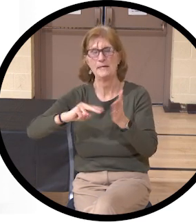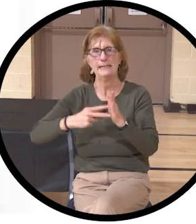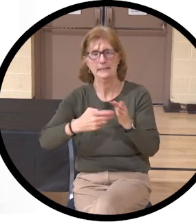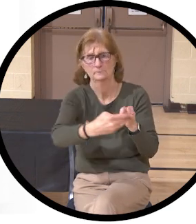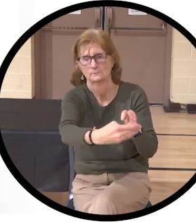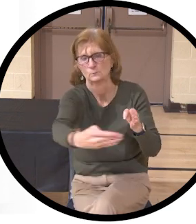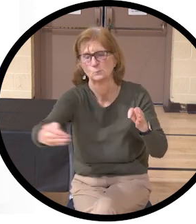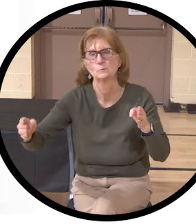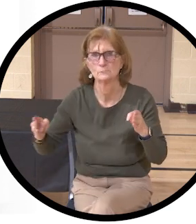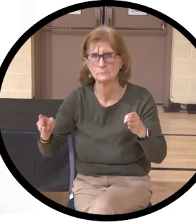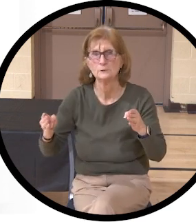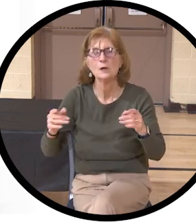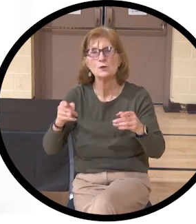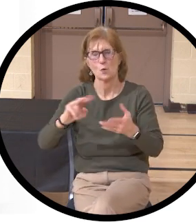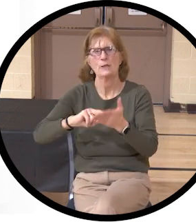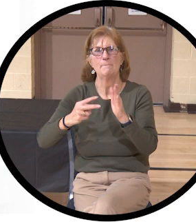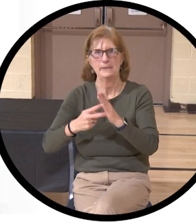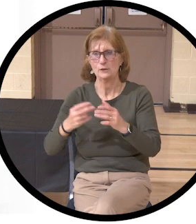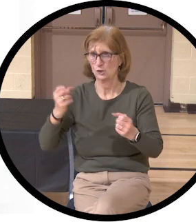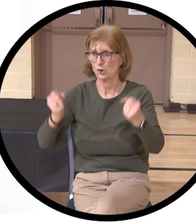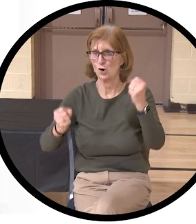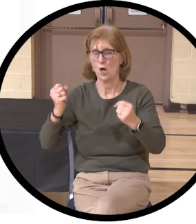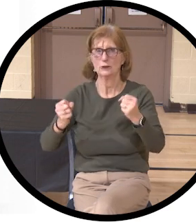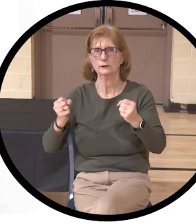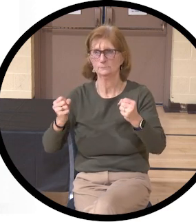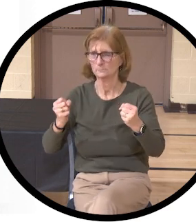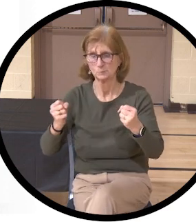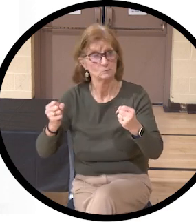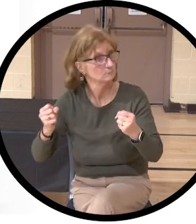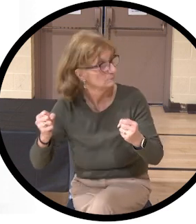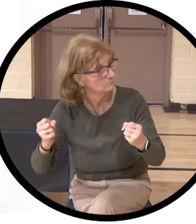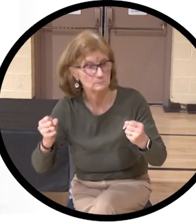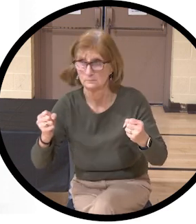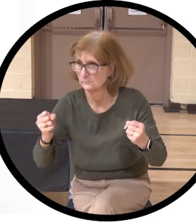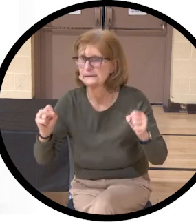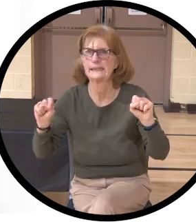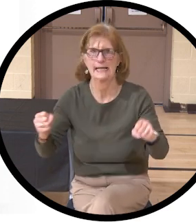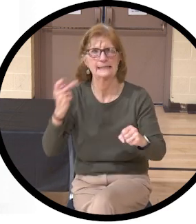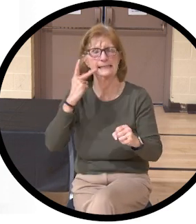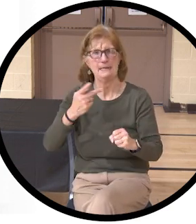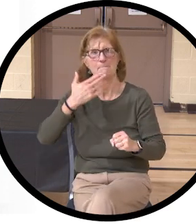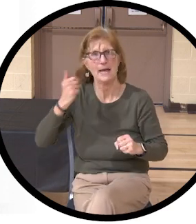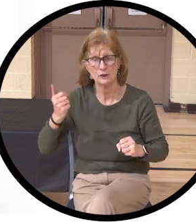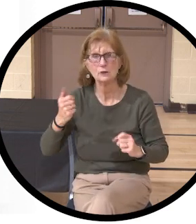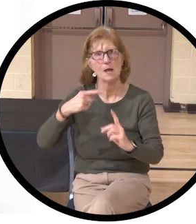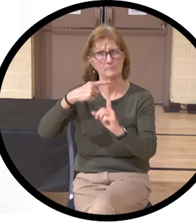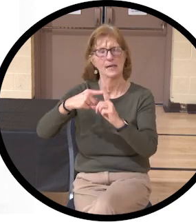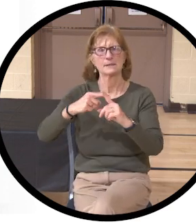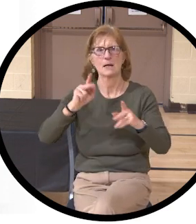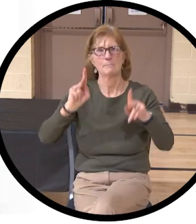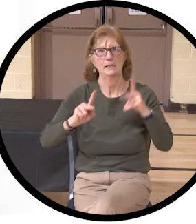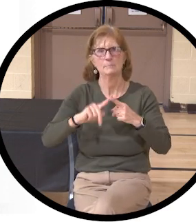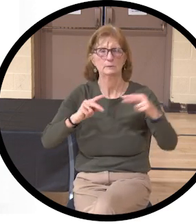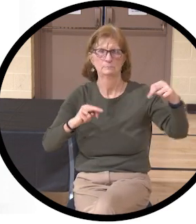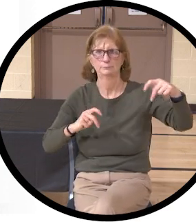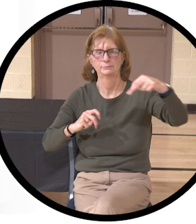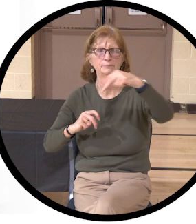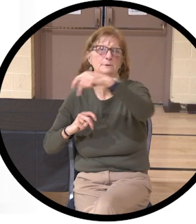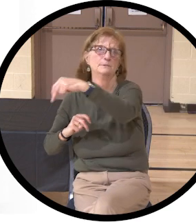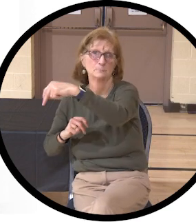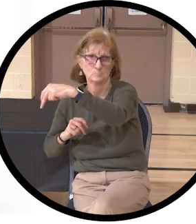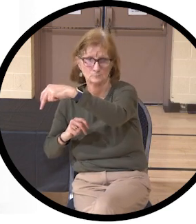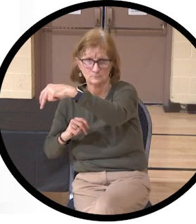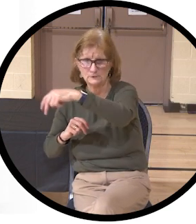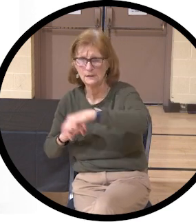and can help with visibility between cars and pedestrians that might be waiting to cross. And then similarly, where the